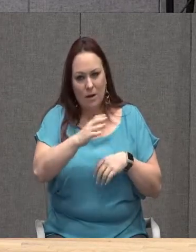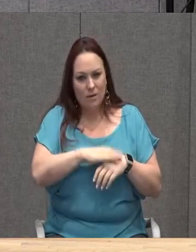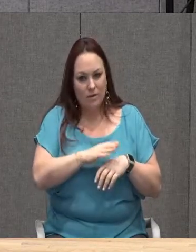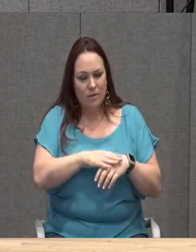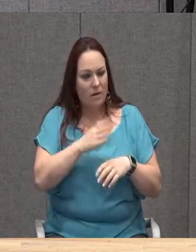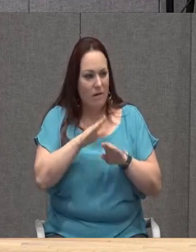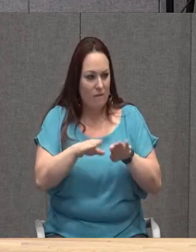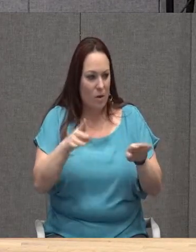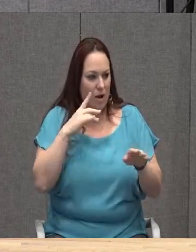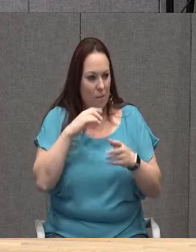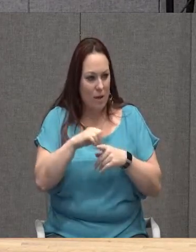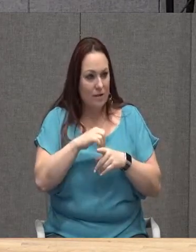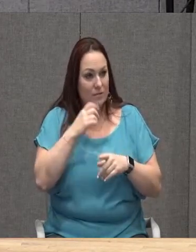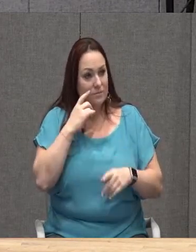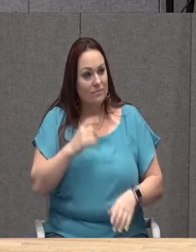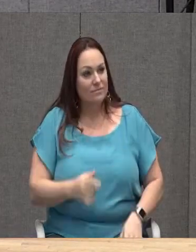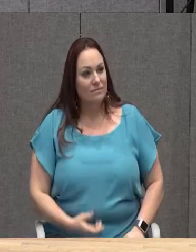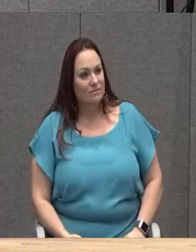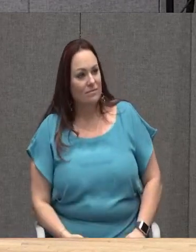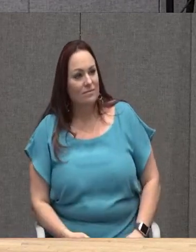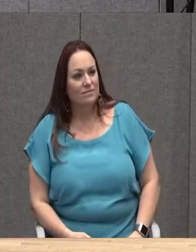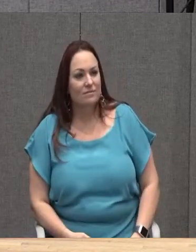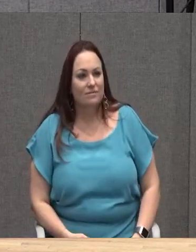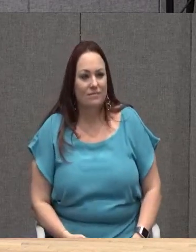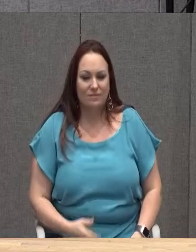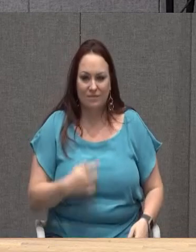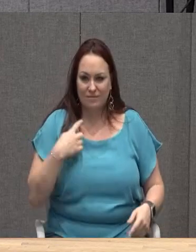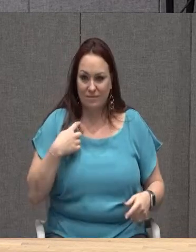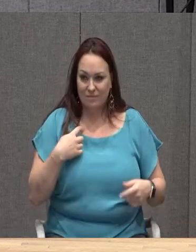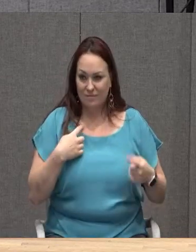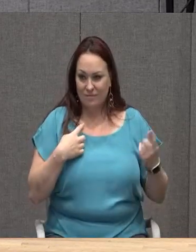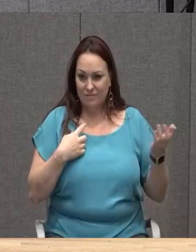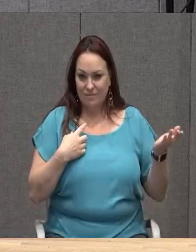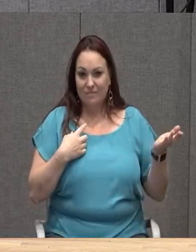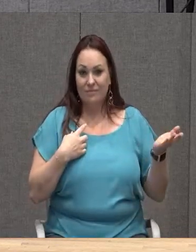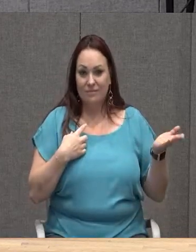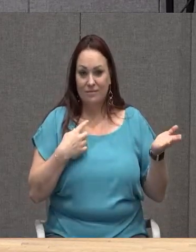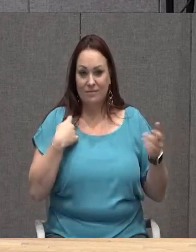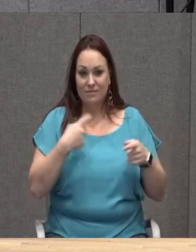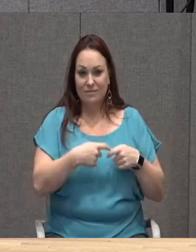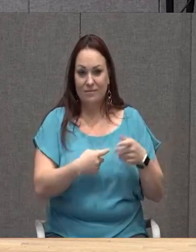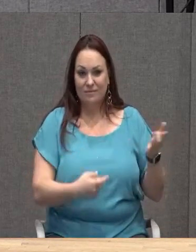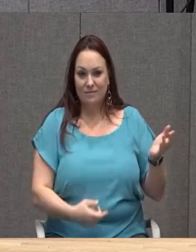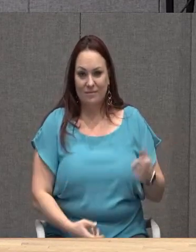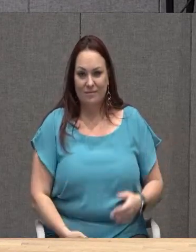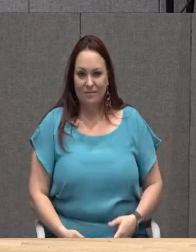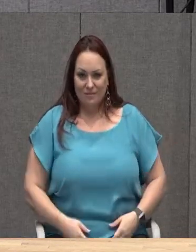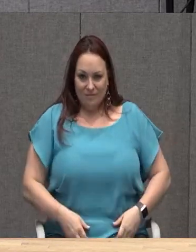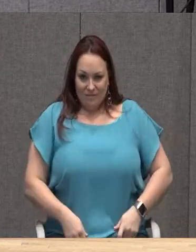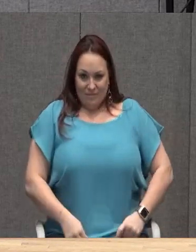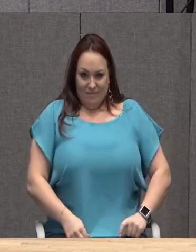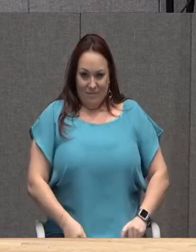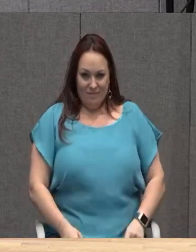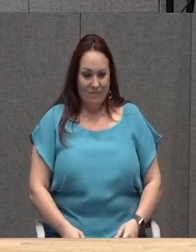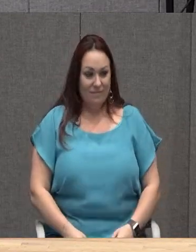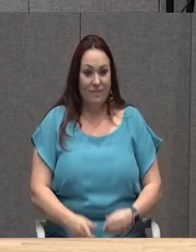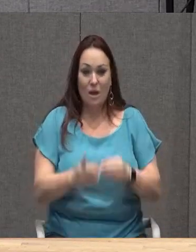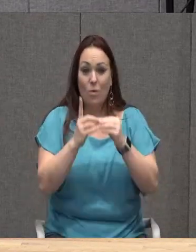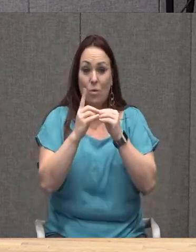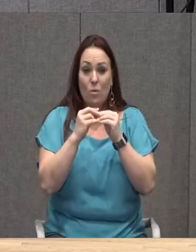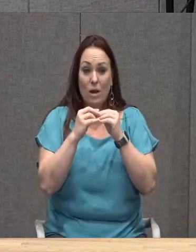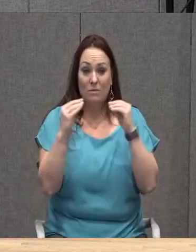I practiced. Okay. So vamos a tratar otra vez porque yo perdí y no me gusta perder juegos. 1 more